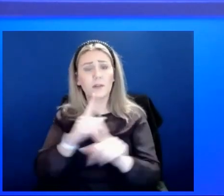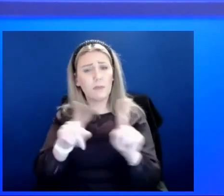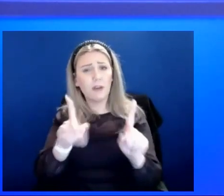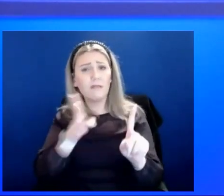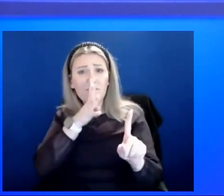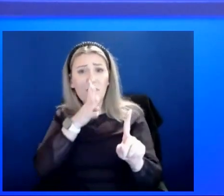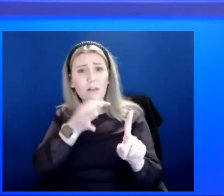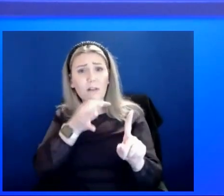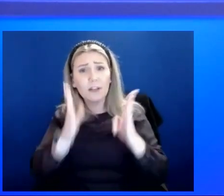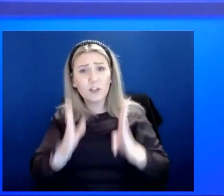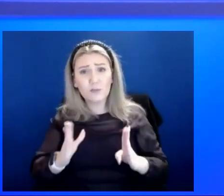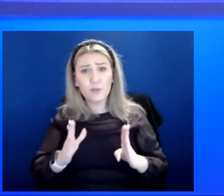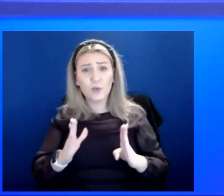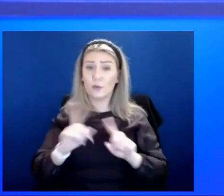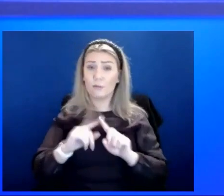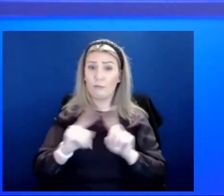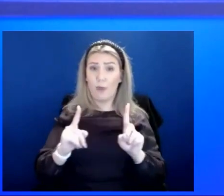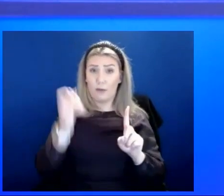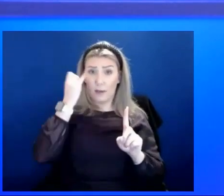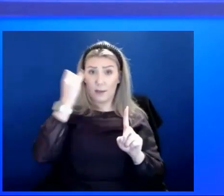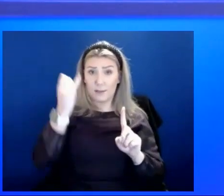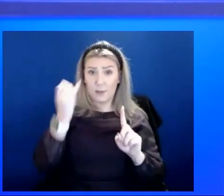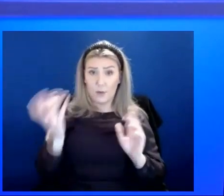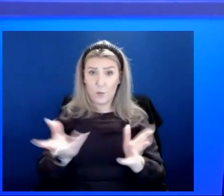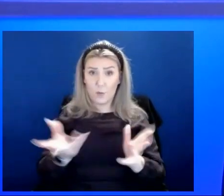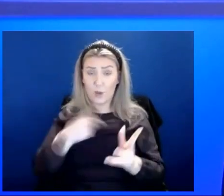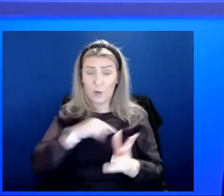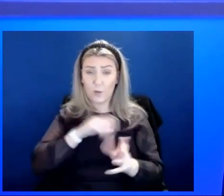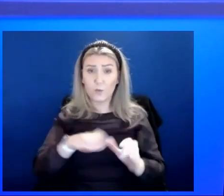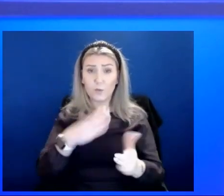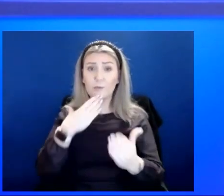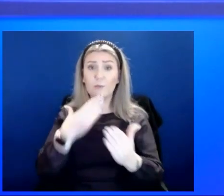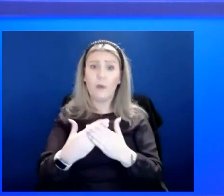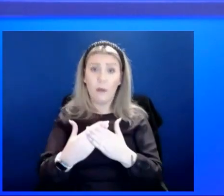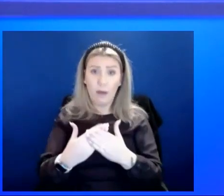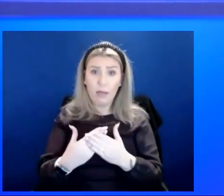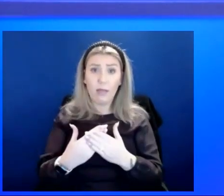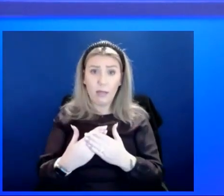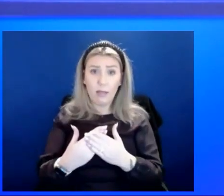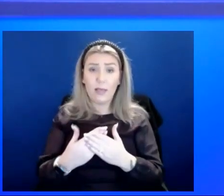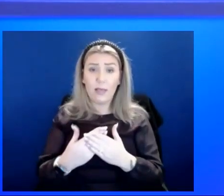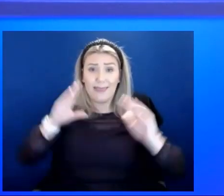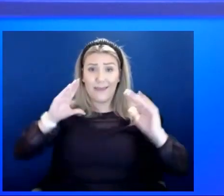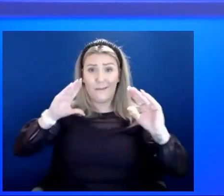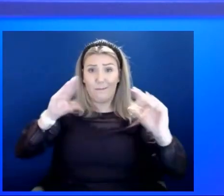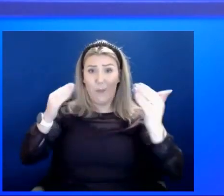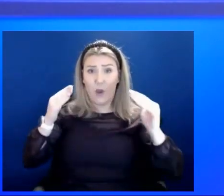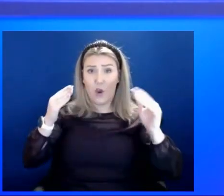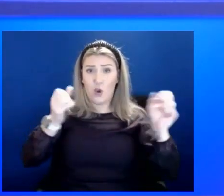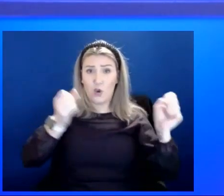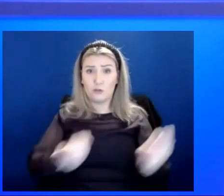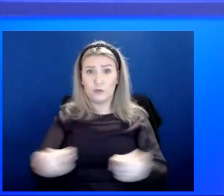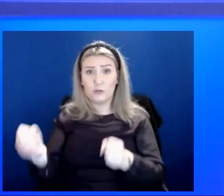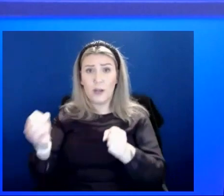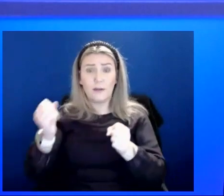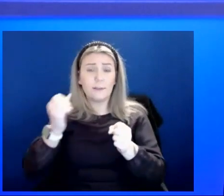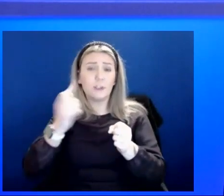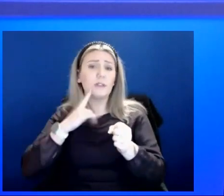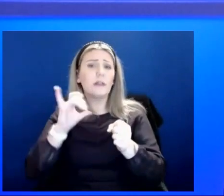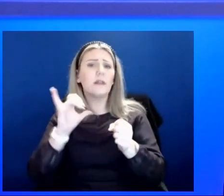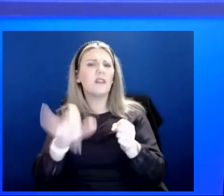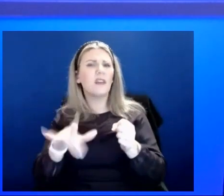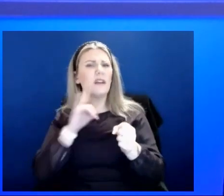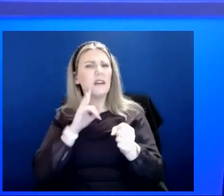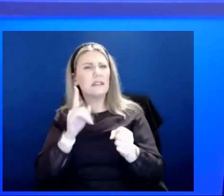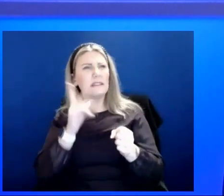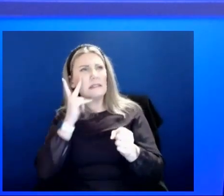But the idea is that we would do well to take the comparative strategy and look and say, how are we really doing?